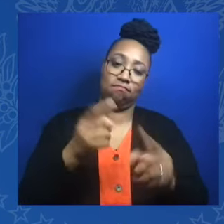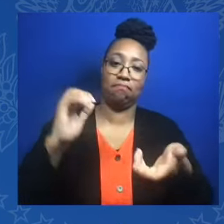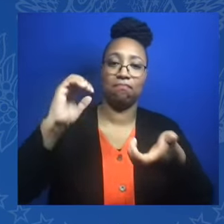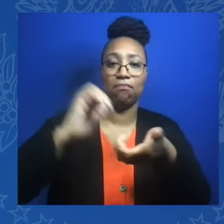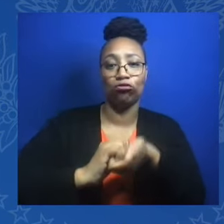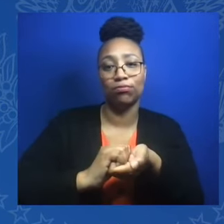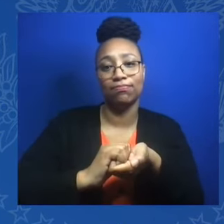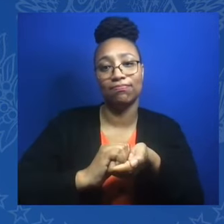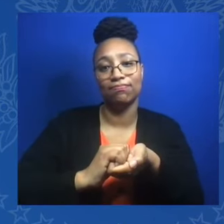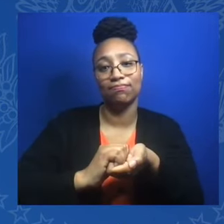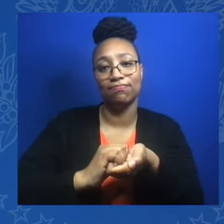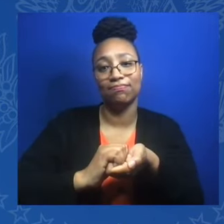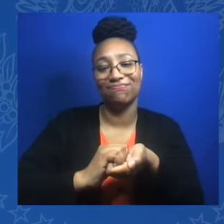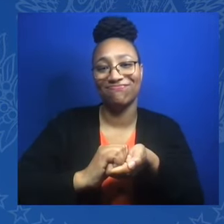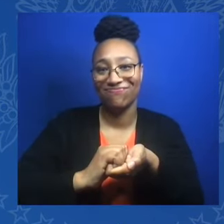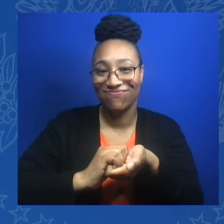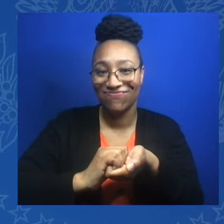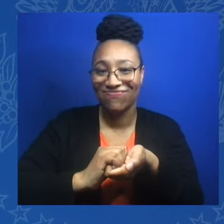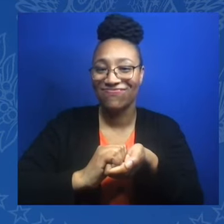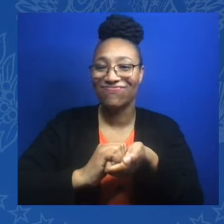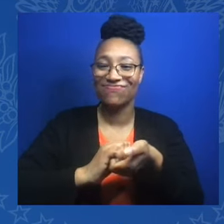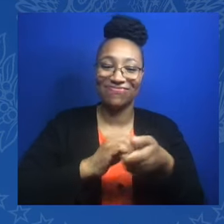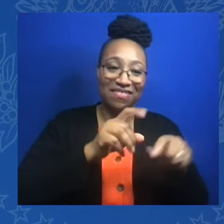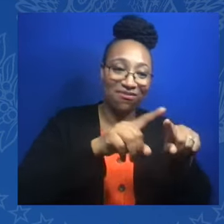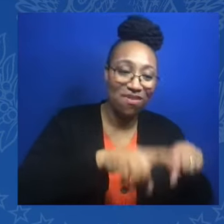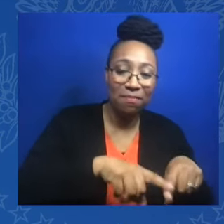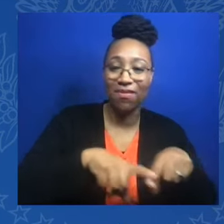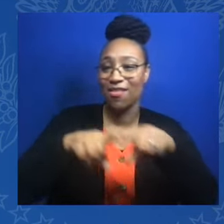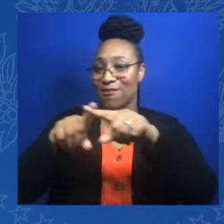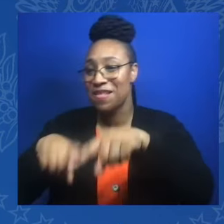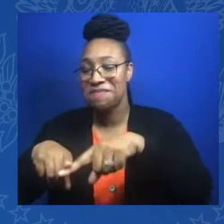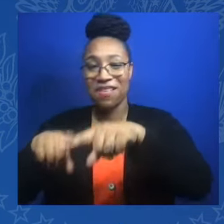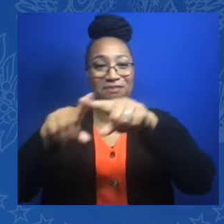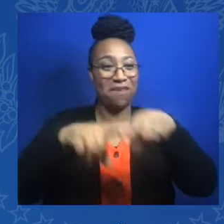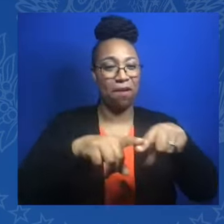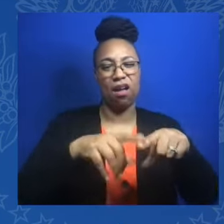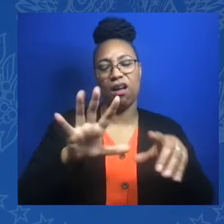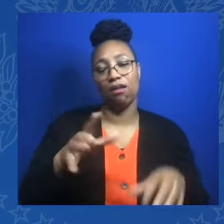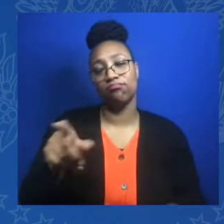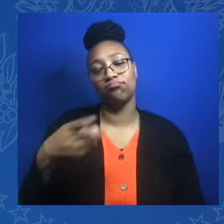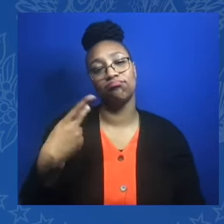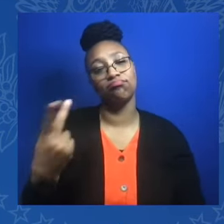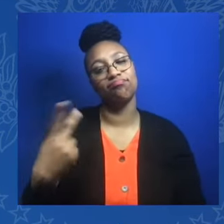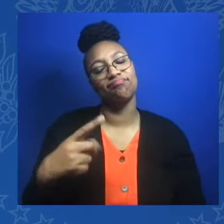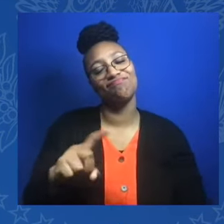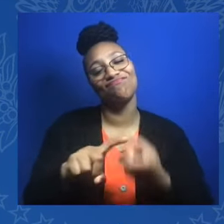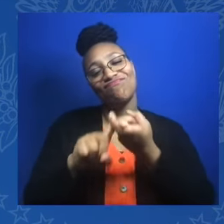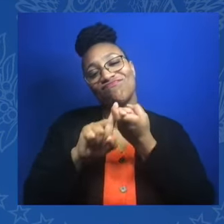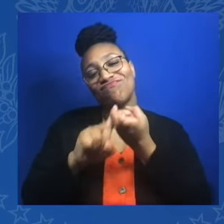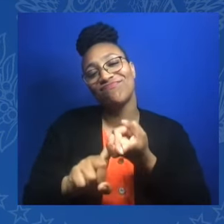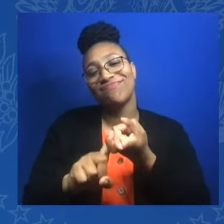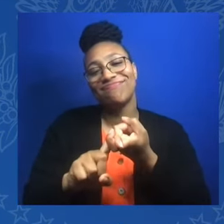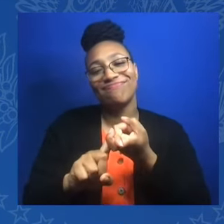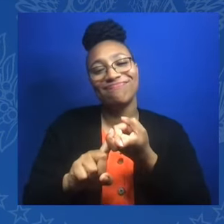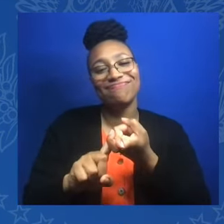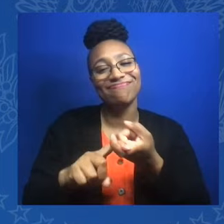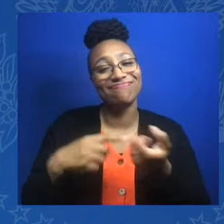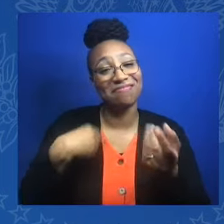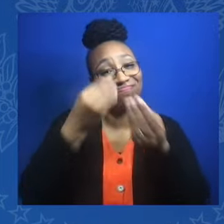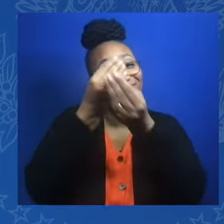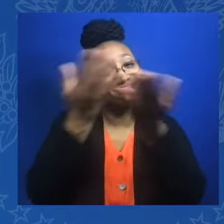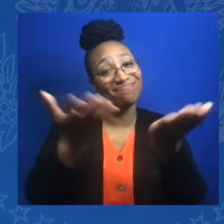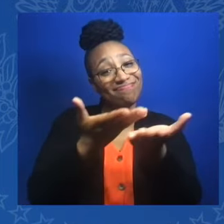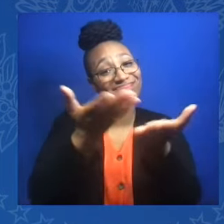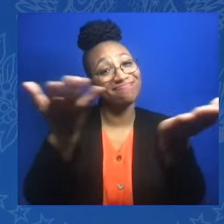friend. And today I say to you and to all the people of Canada that you will always, always be able to count on the